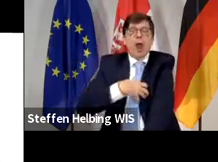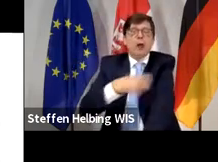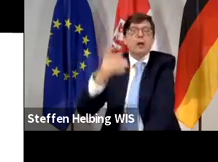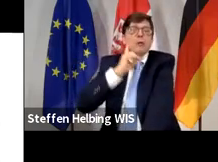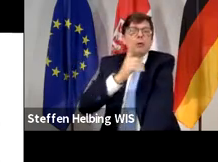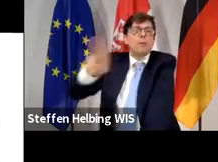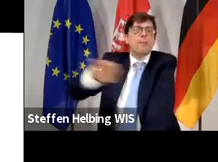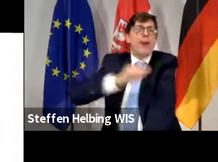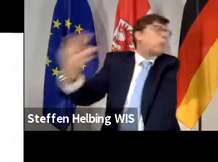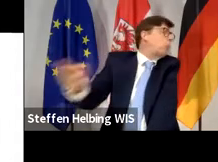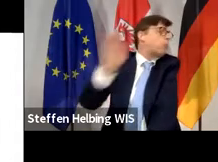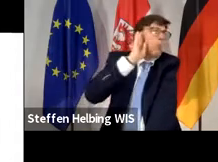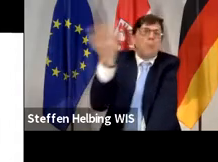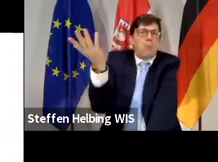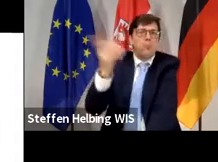for example, you know, there's